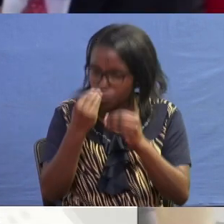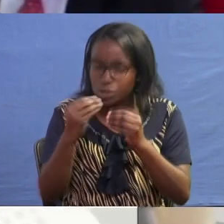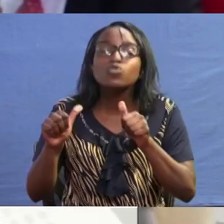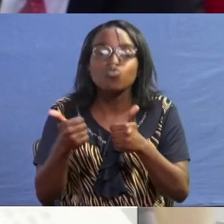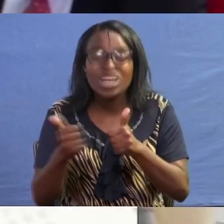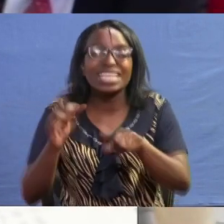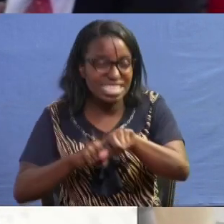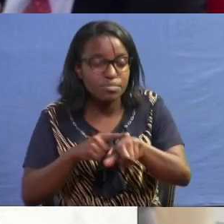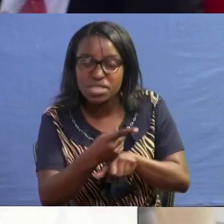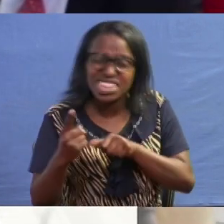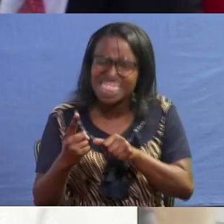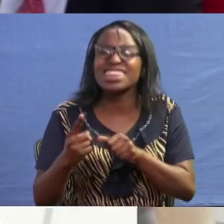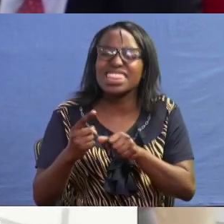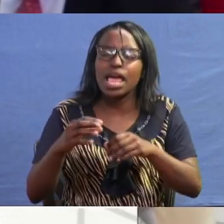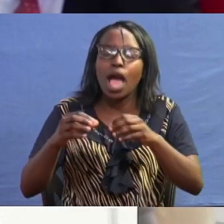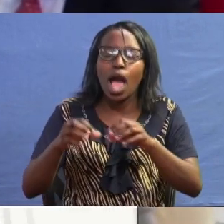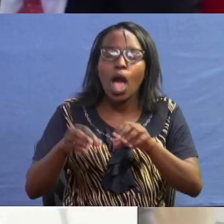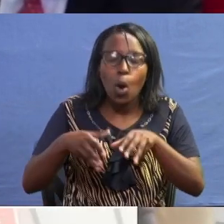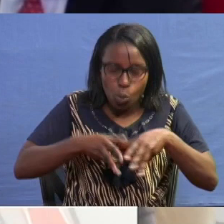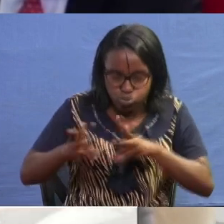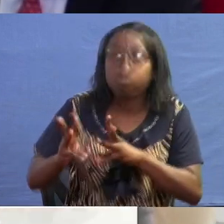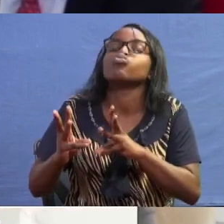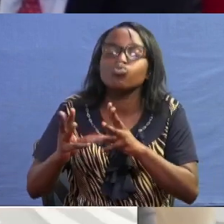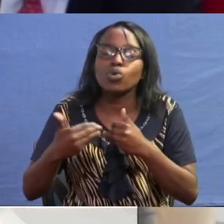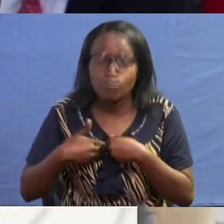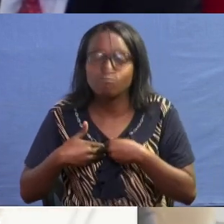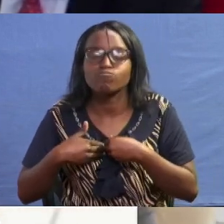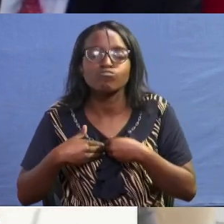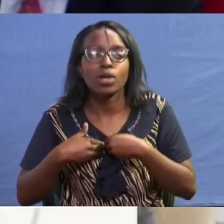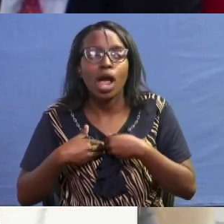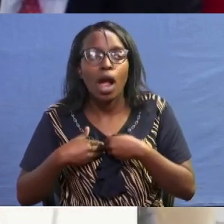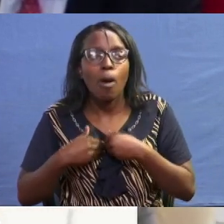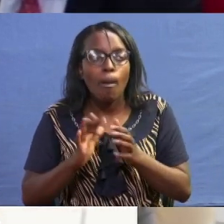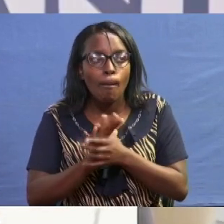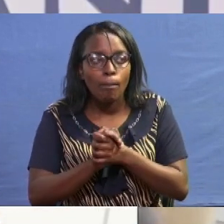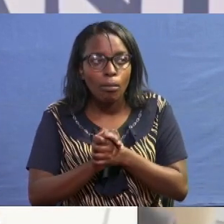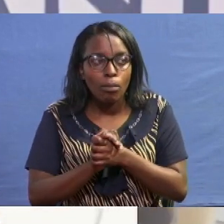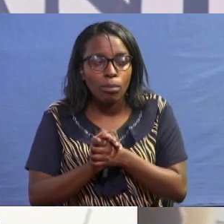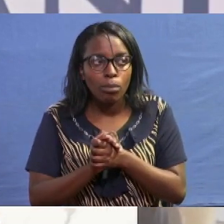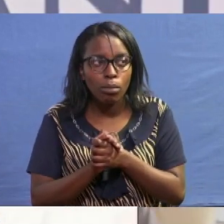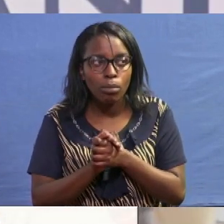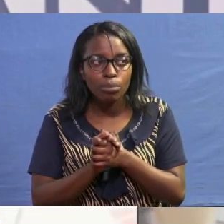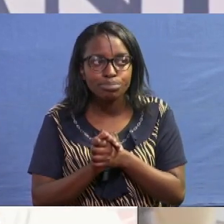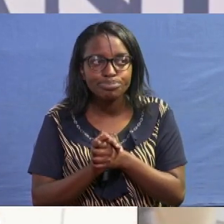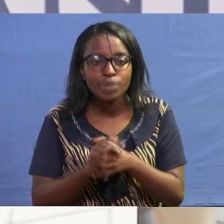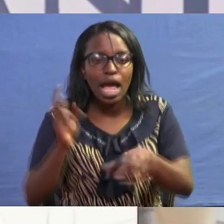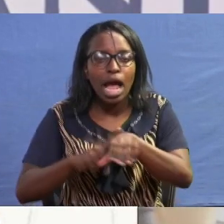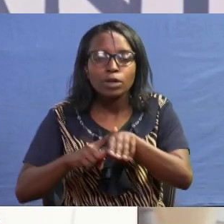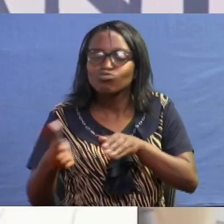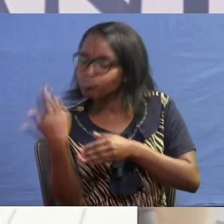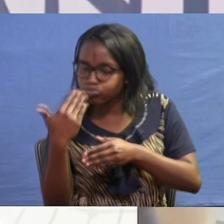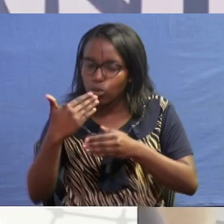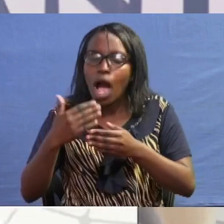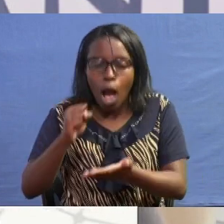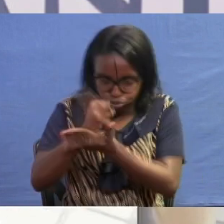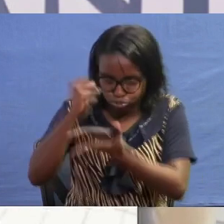and staff in order to identify gaps and recommend strategic interventions. In the last couple of years, we have hosted